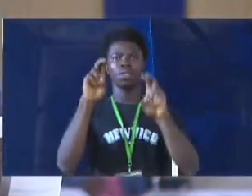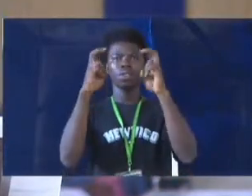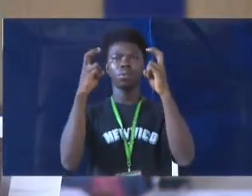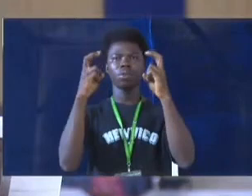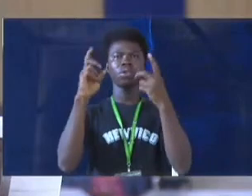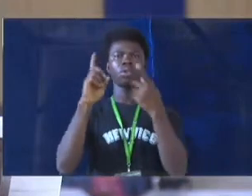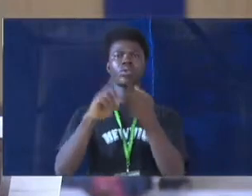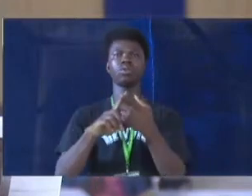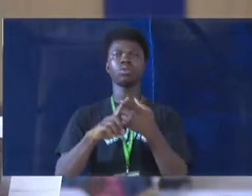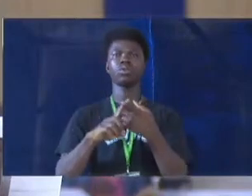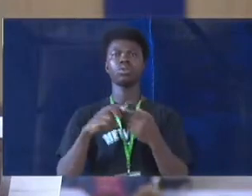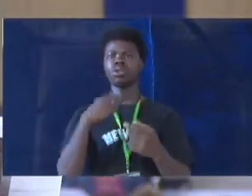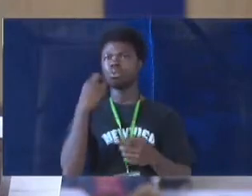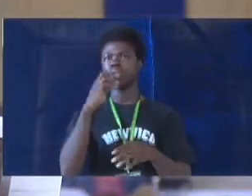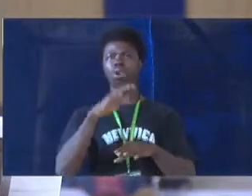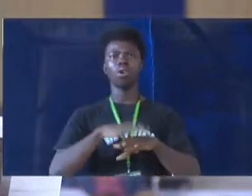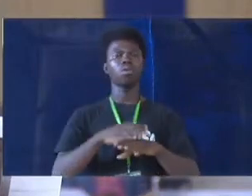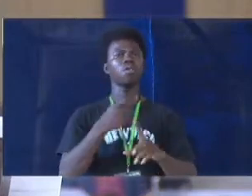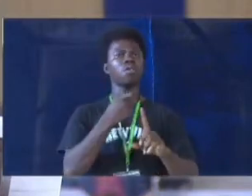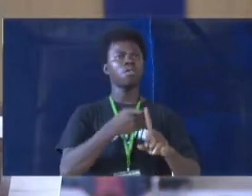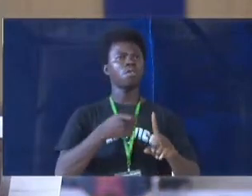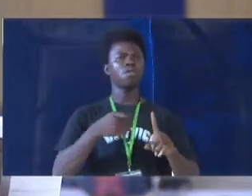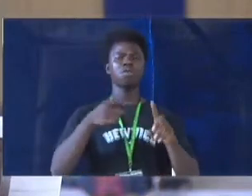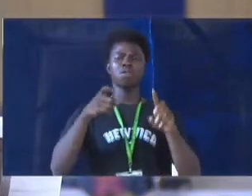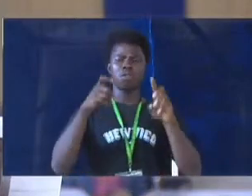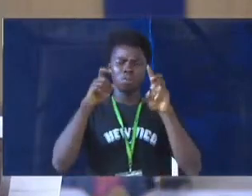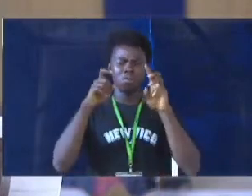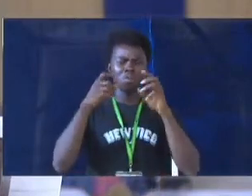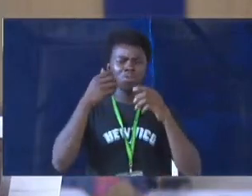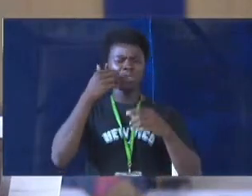shame to glory.